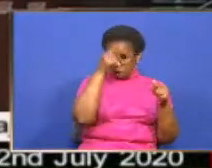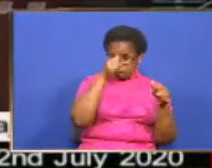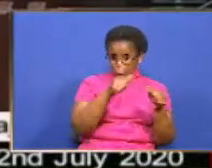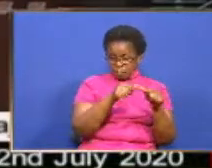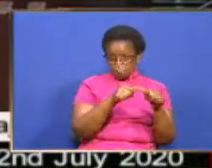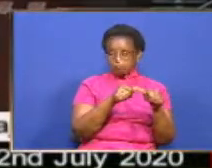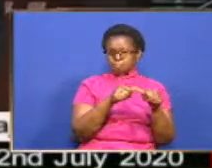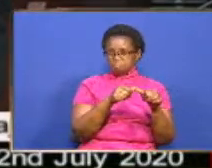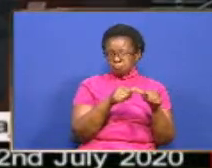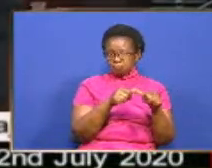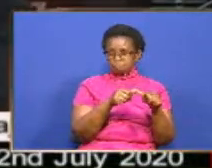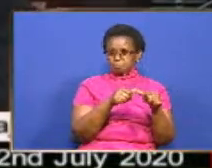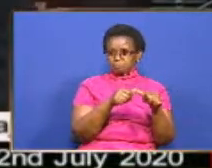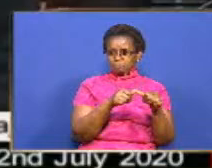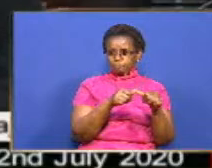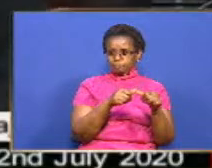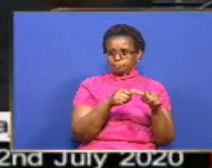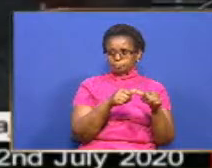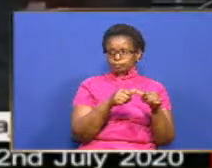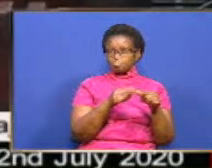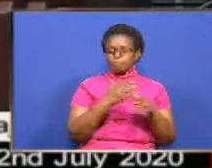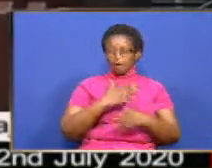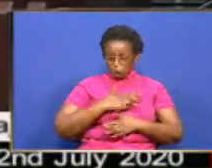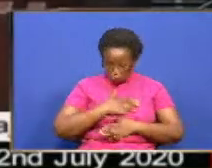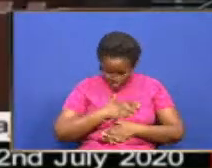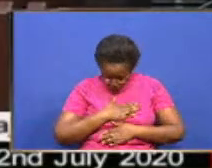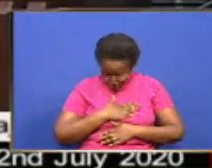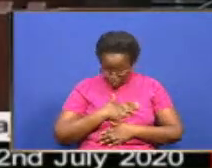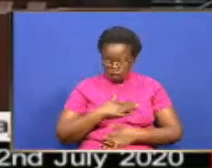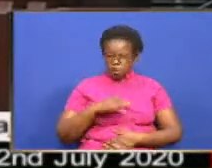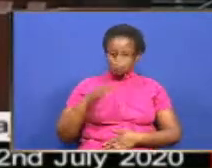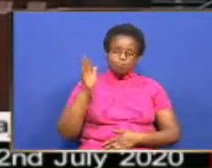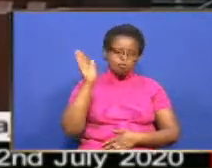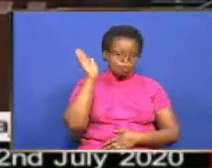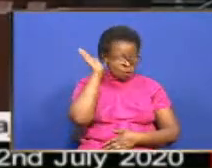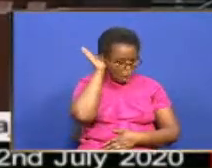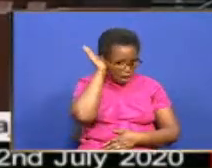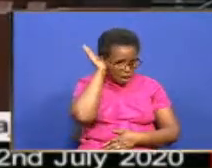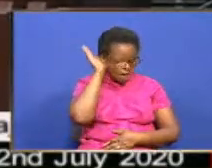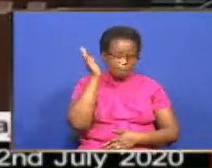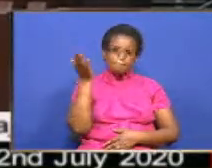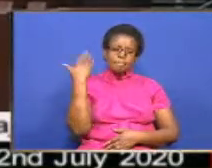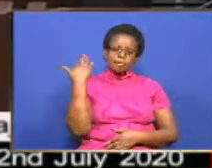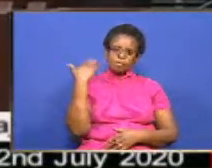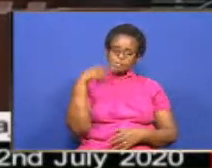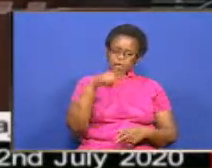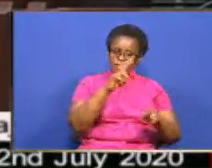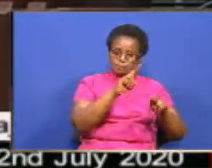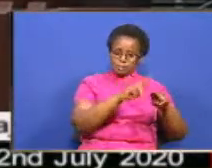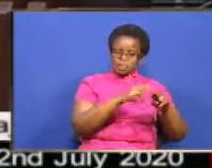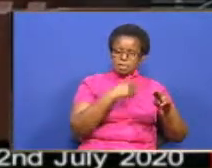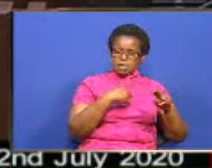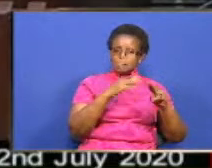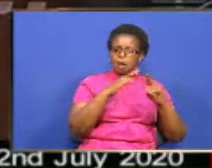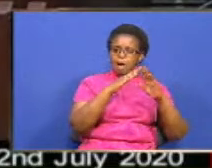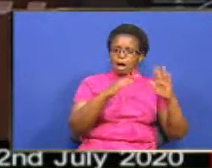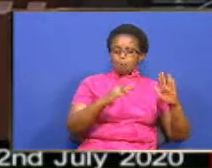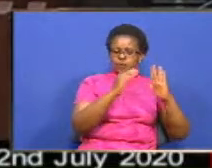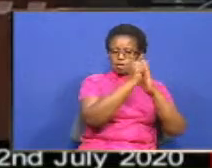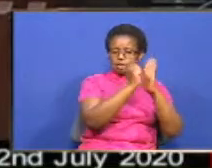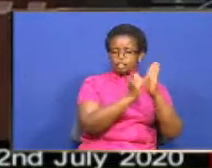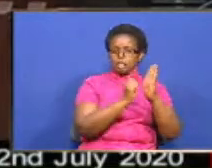that the Honorable Eden Duale used to sit in the House Business Committee as